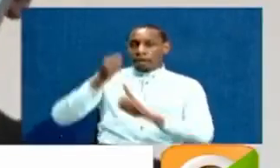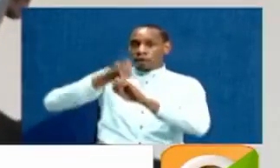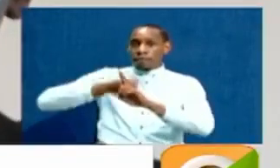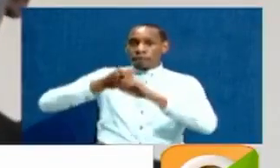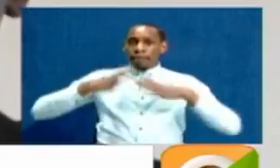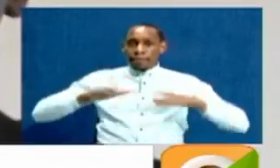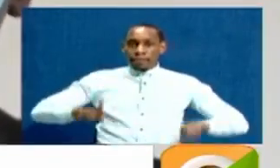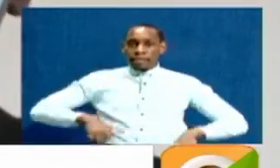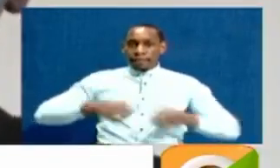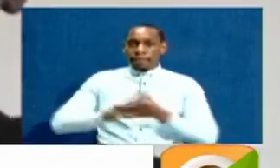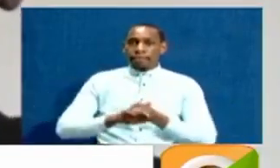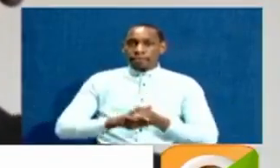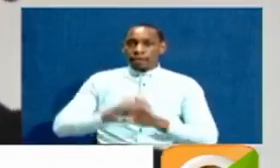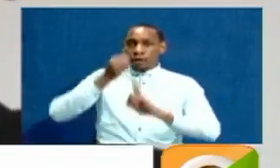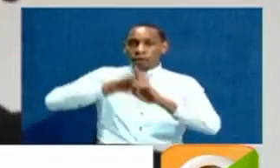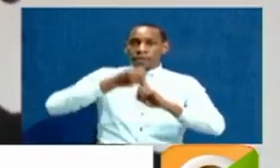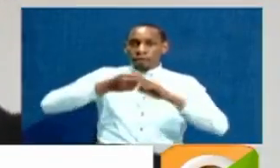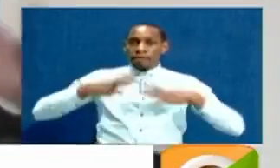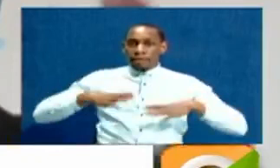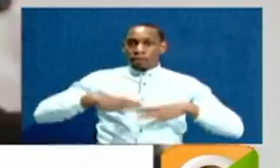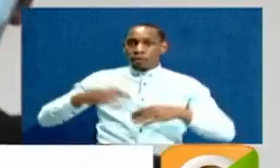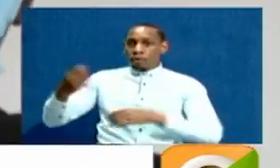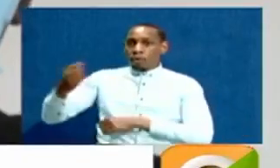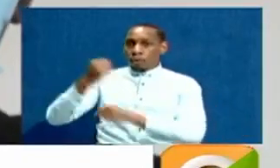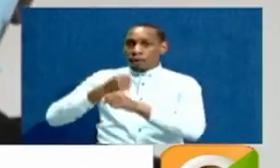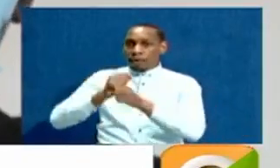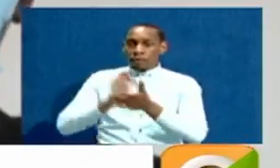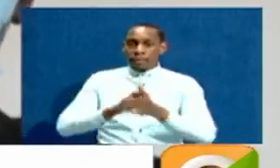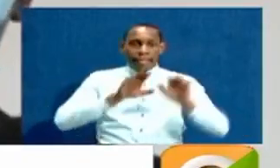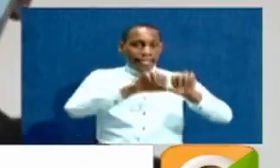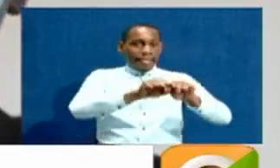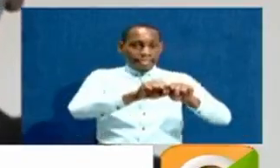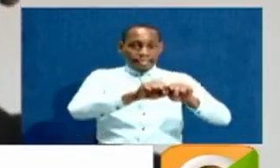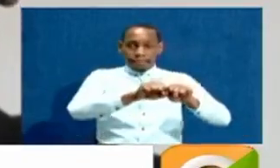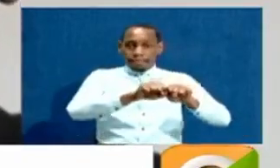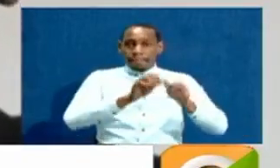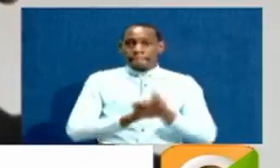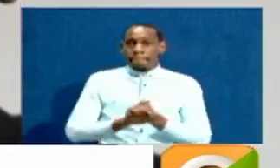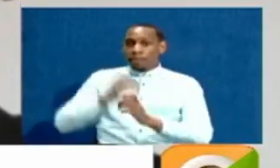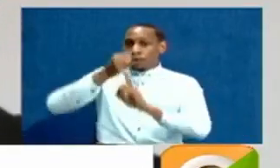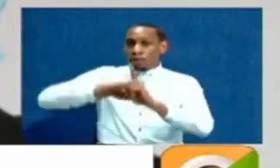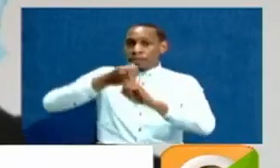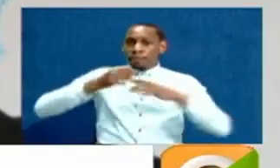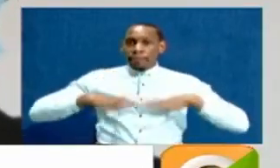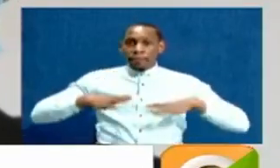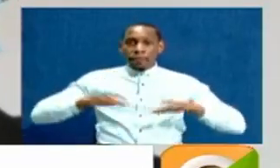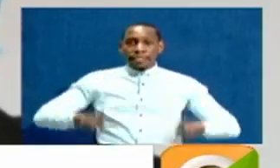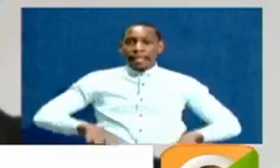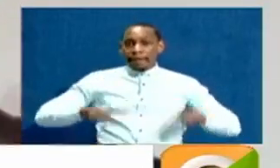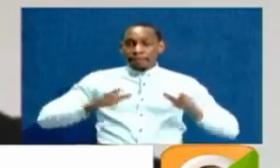I fight for people's livelihoods, I fight for people's inheritance, I fight for people's